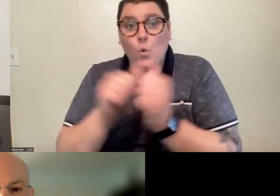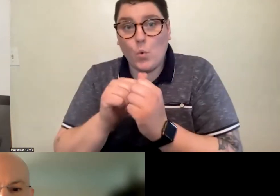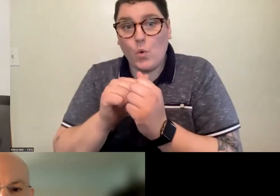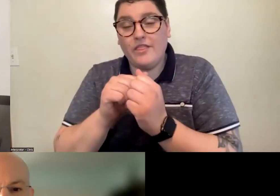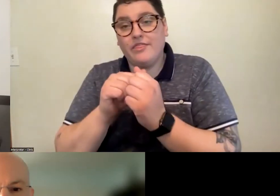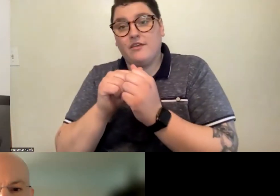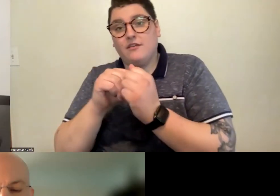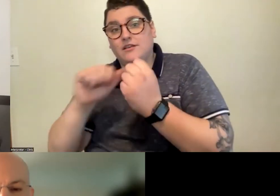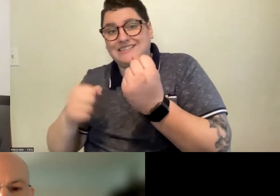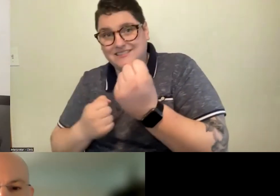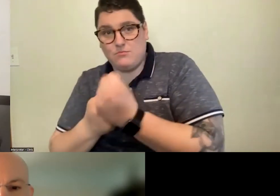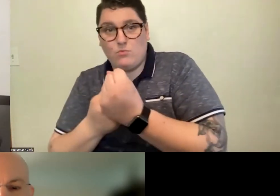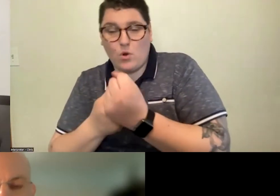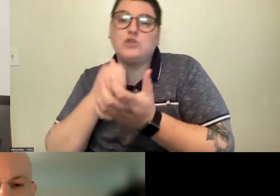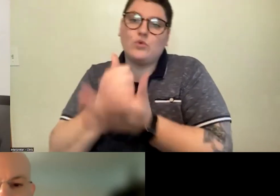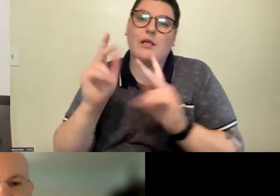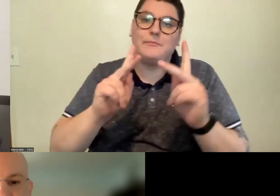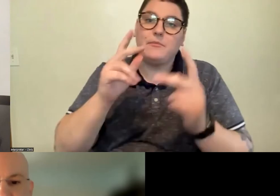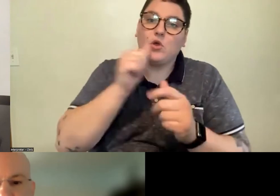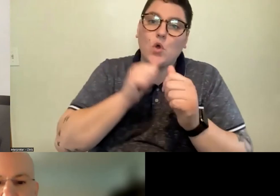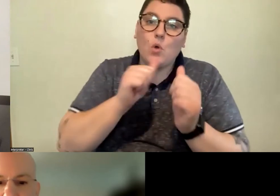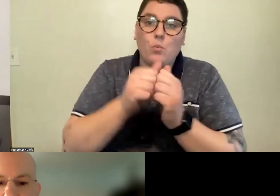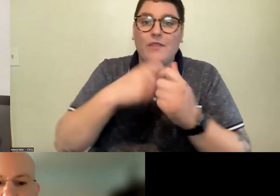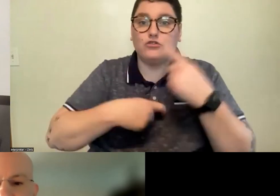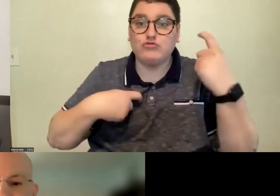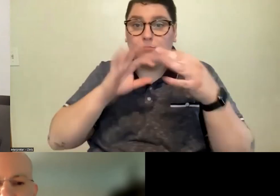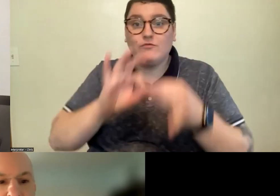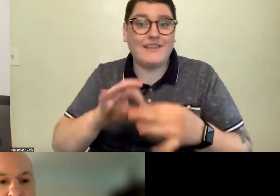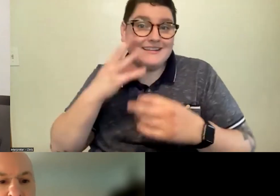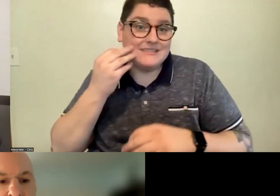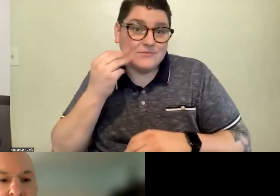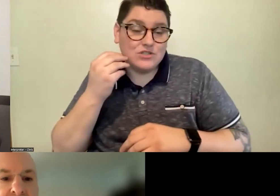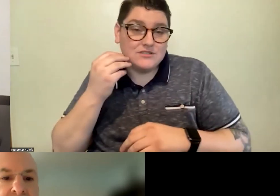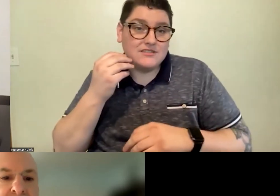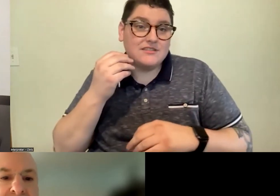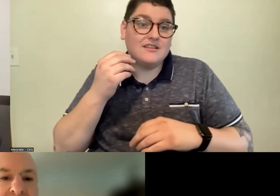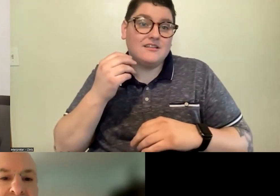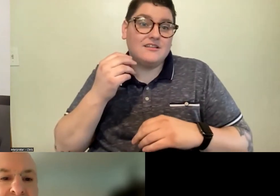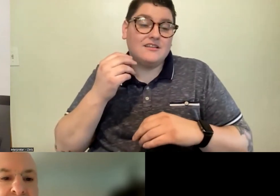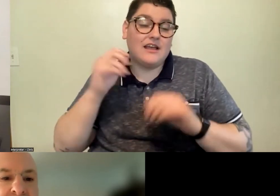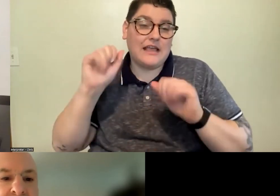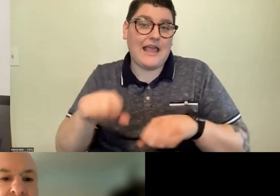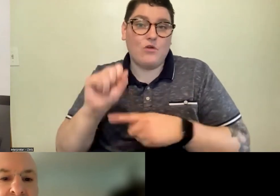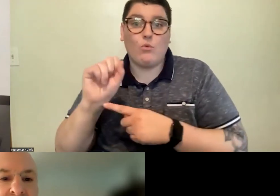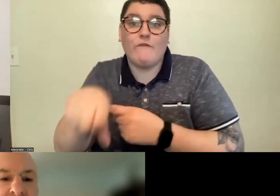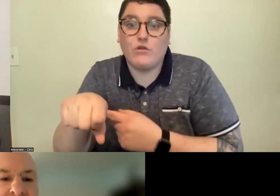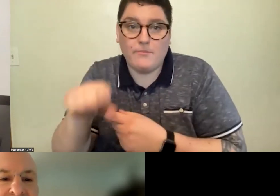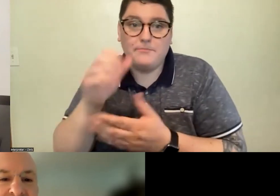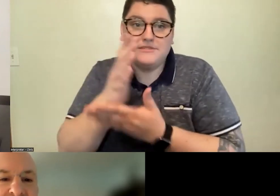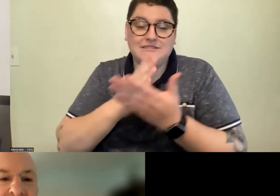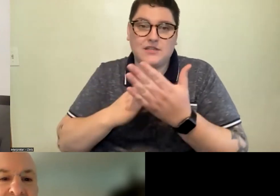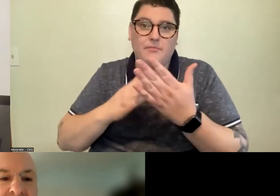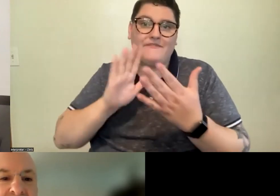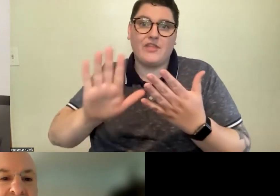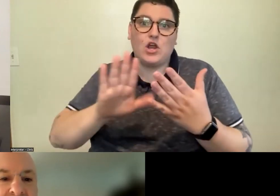the notion that helping people cope with trauma-related experiences may overcome some of the